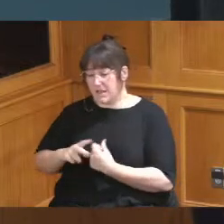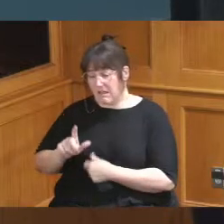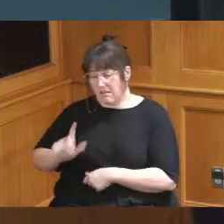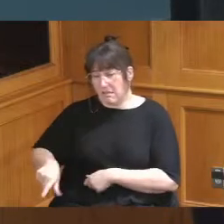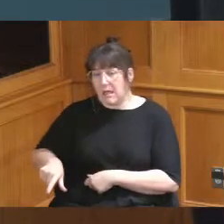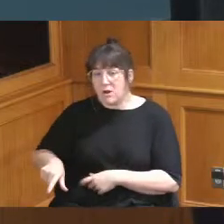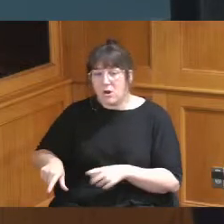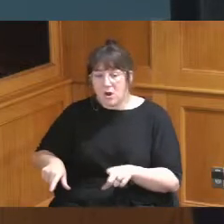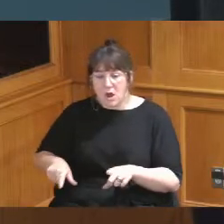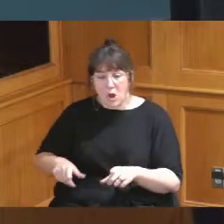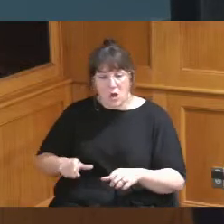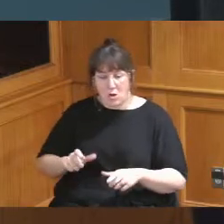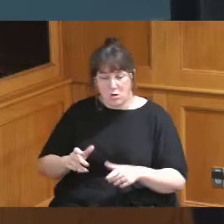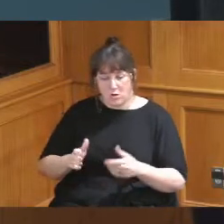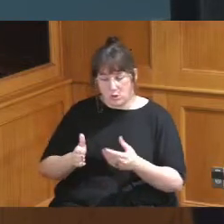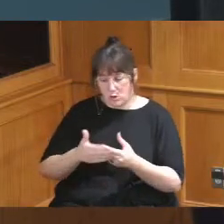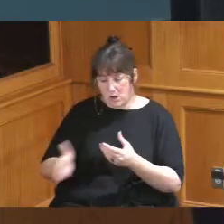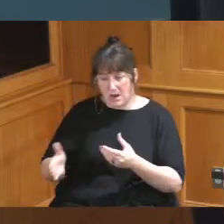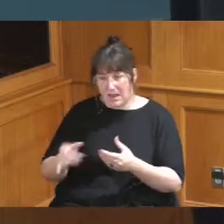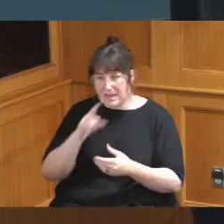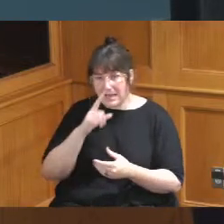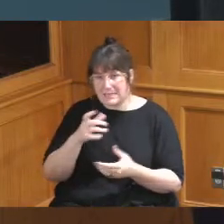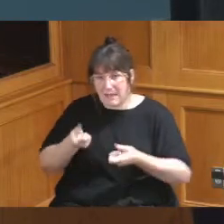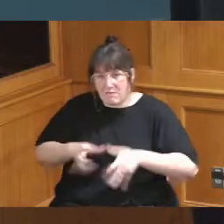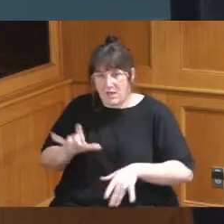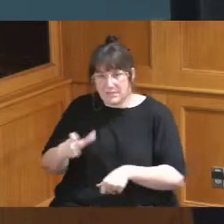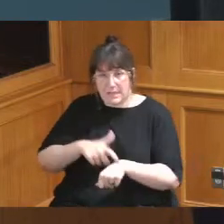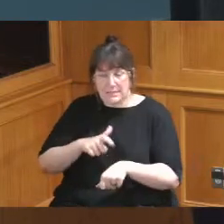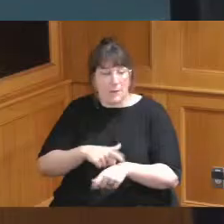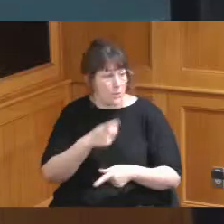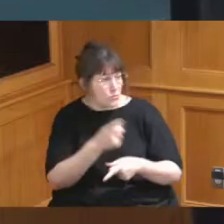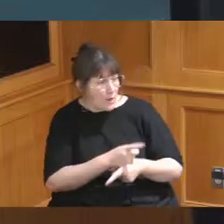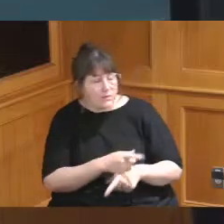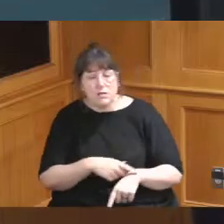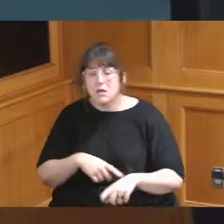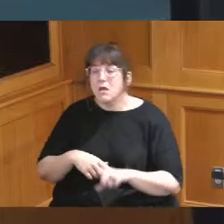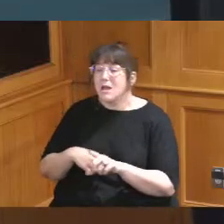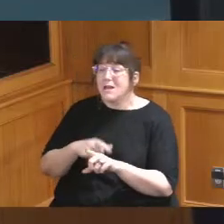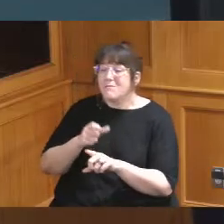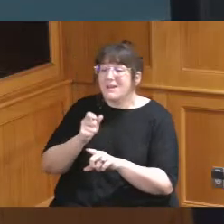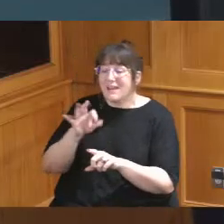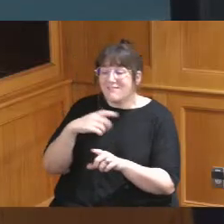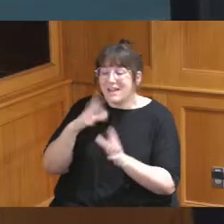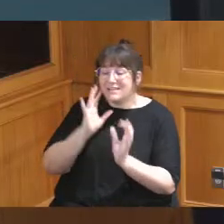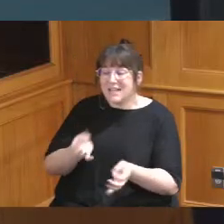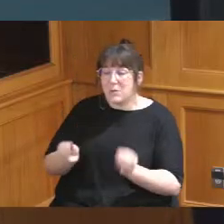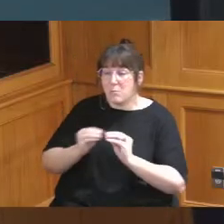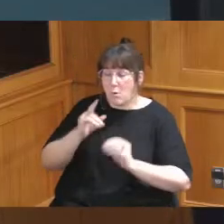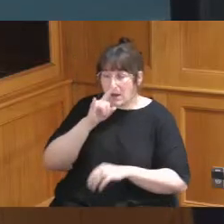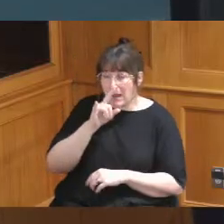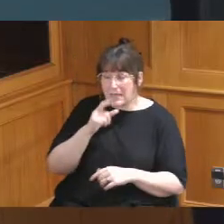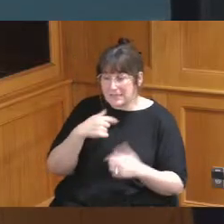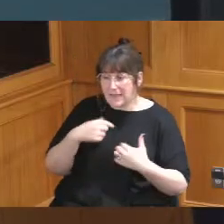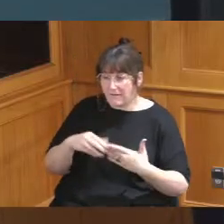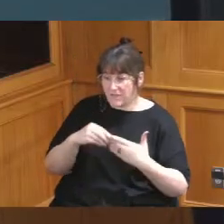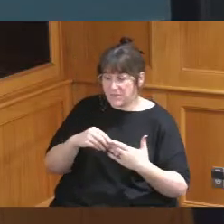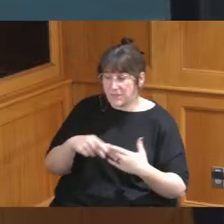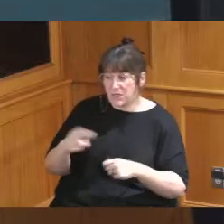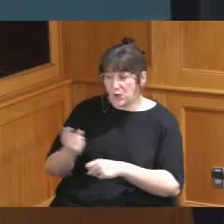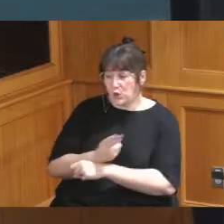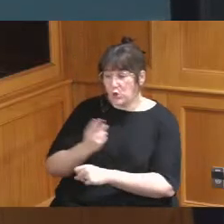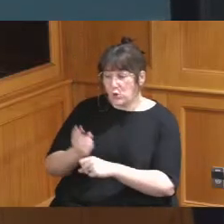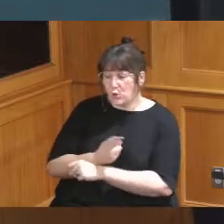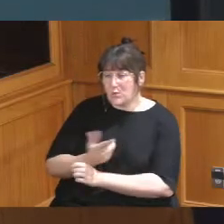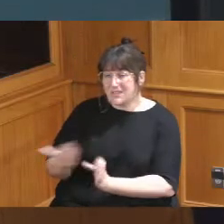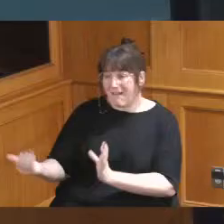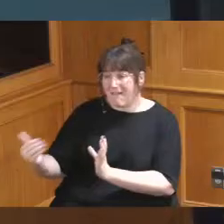Now, if I don't have any more children, then I've lost that time. That is correct. But if I do have more children, then I have the flexibility to use what